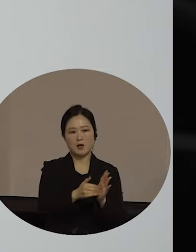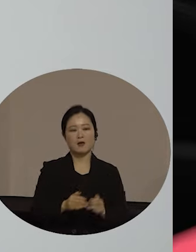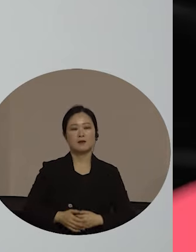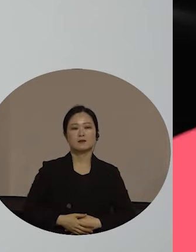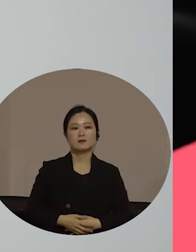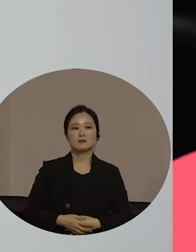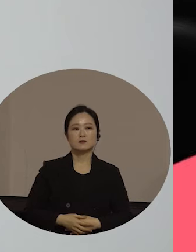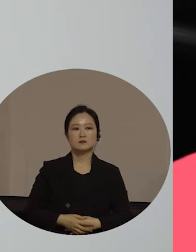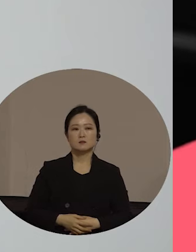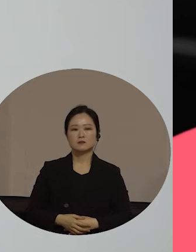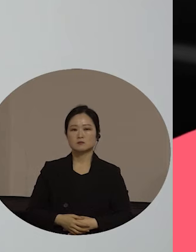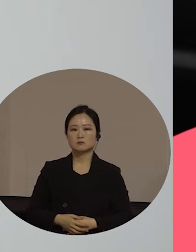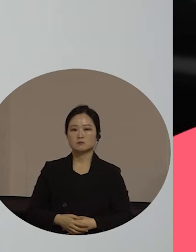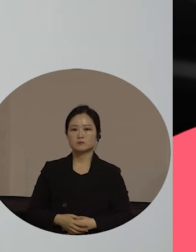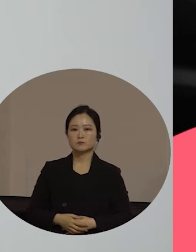also